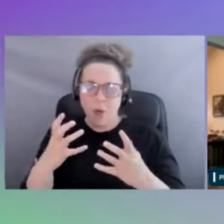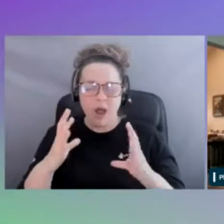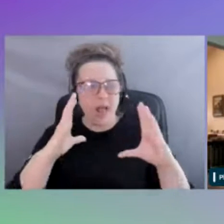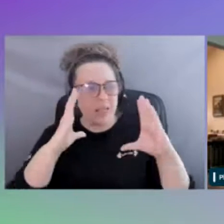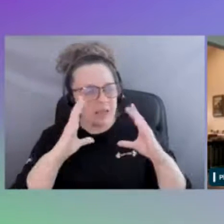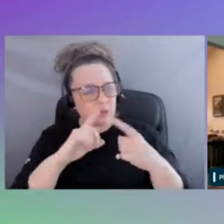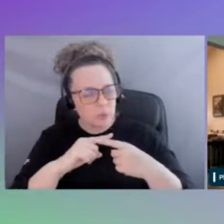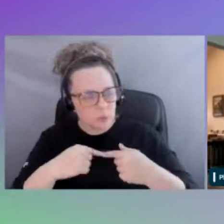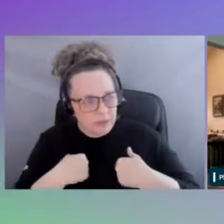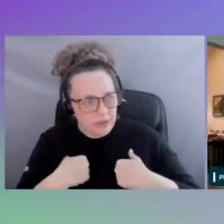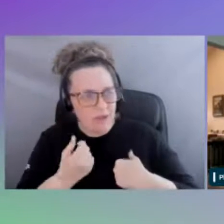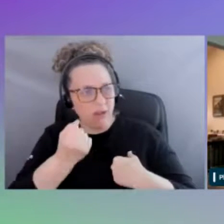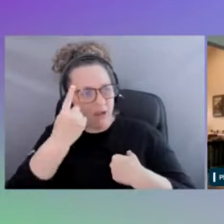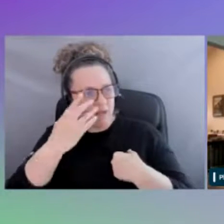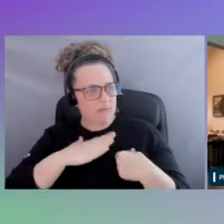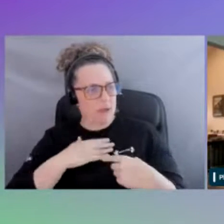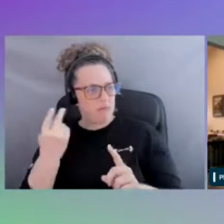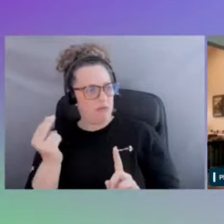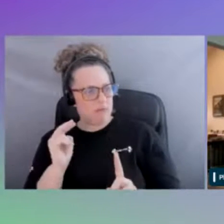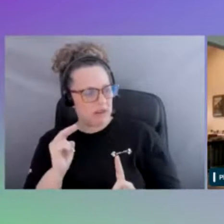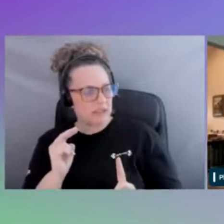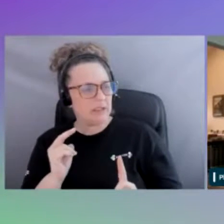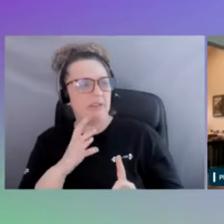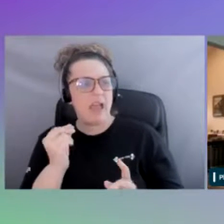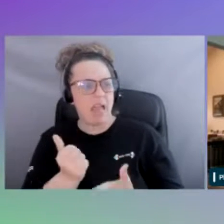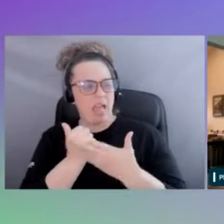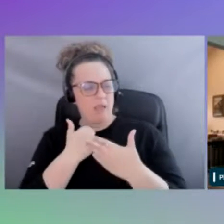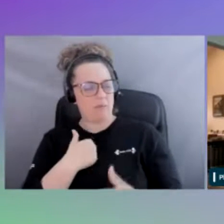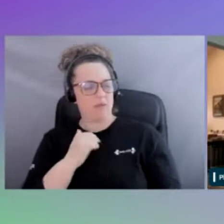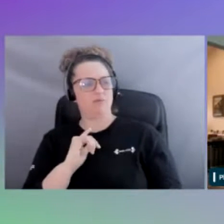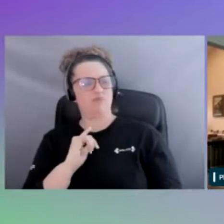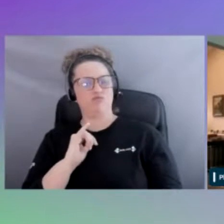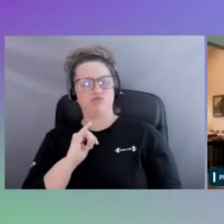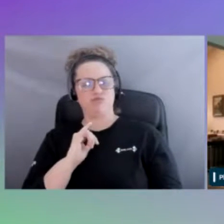to me, understand where I'm coming from, and to try to help me.